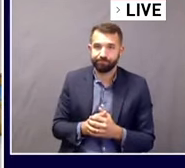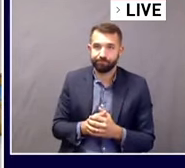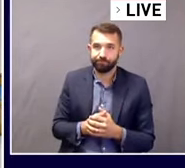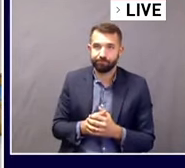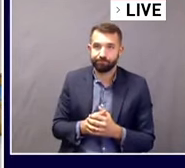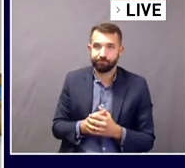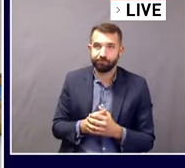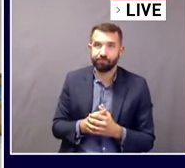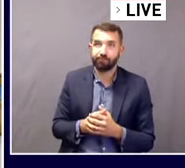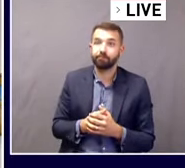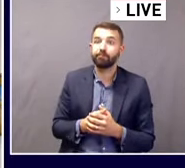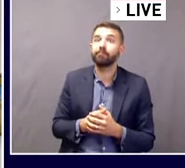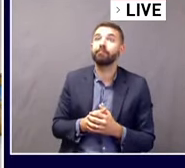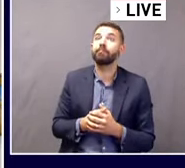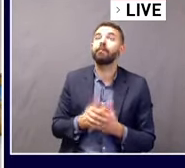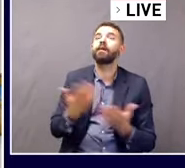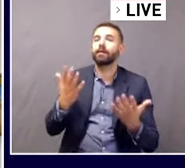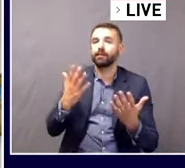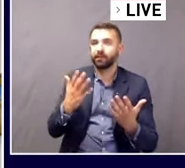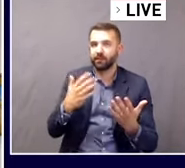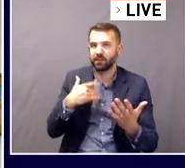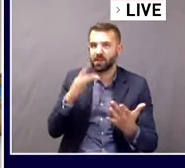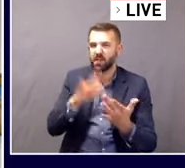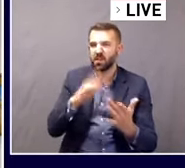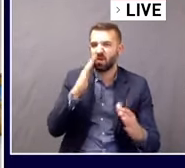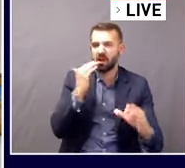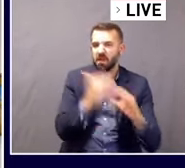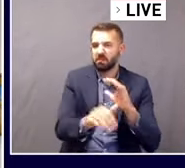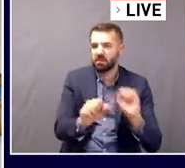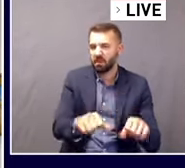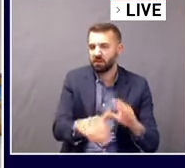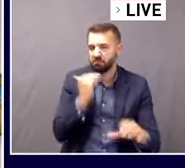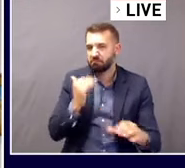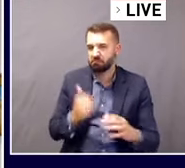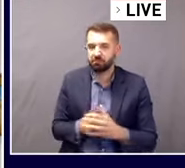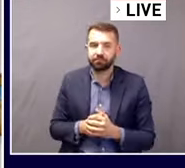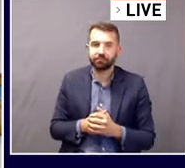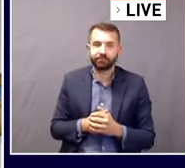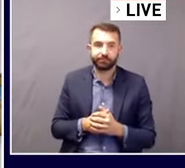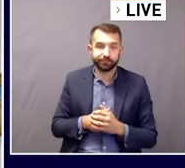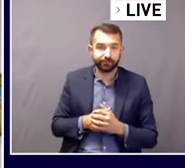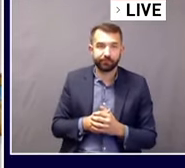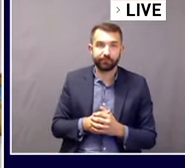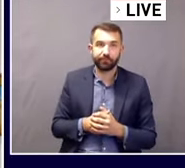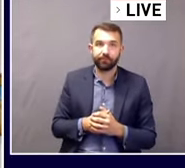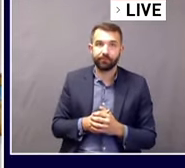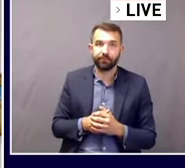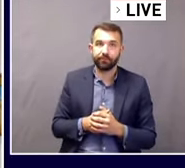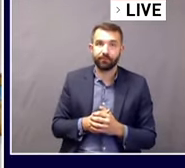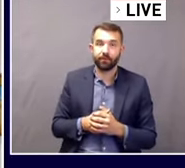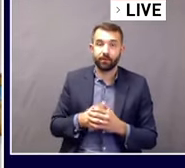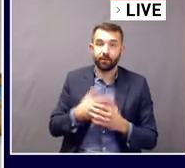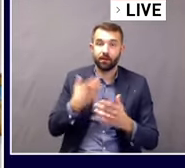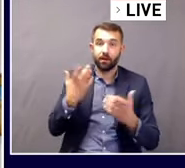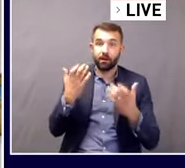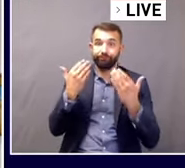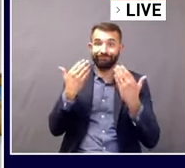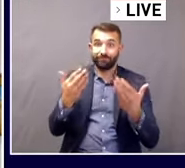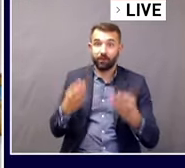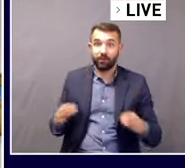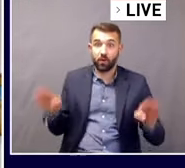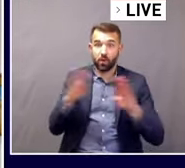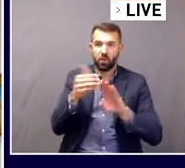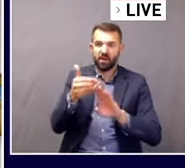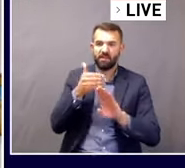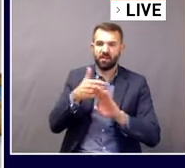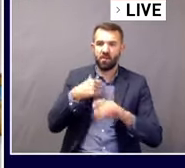All right, we'll reach out to Brad to make sure he gets his question answered. Before we wrap up today, I wanted to thank everyone for taking some time